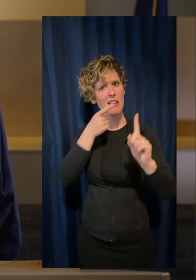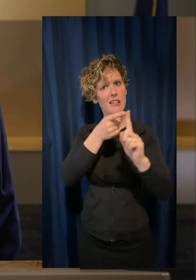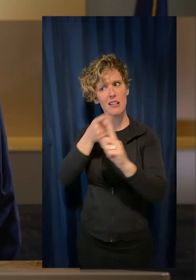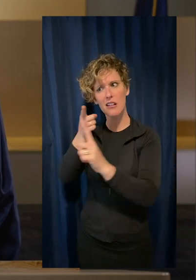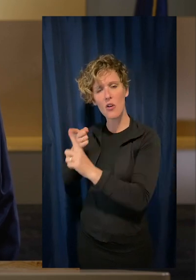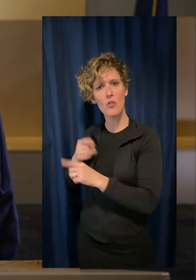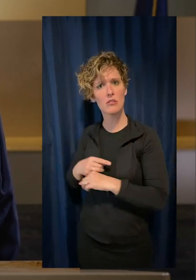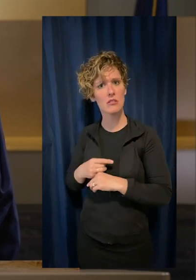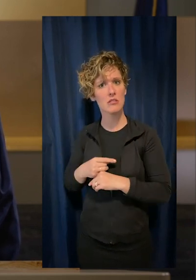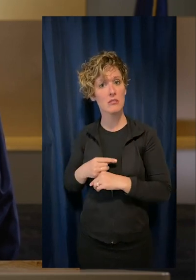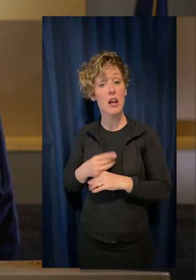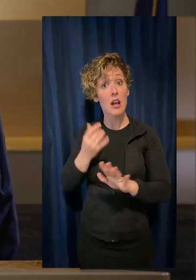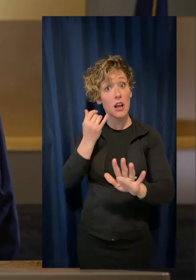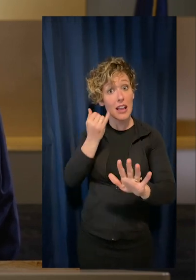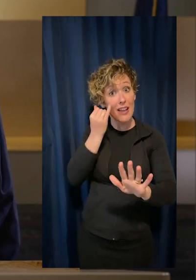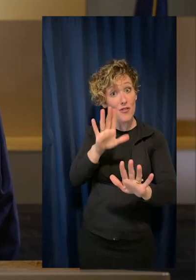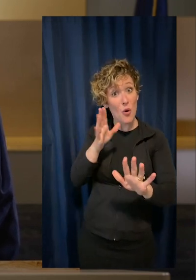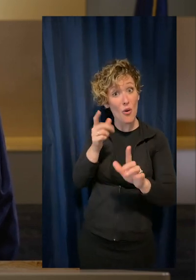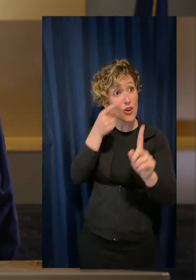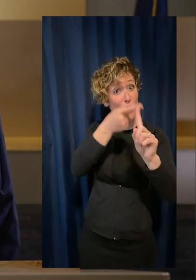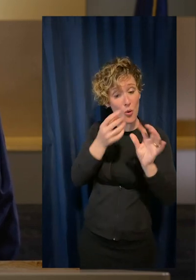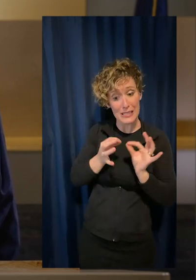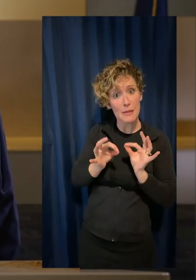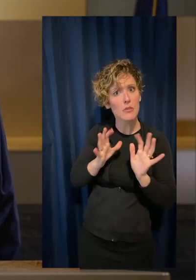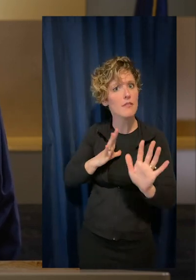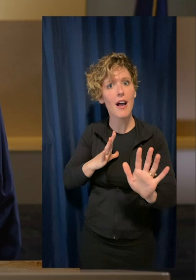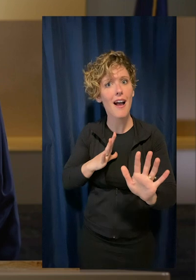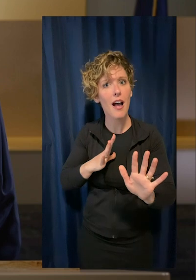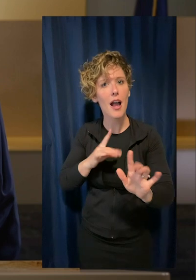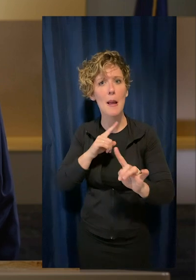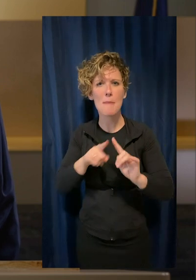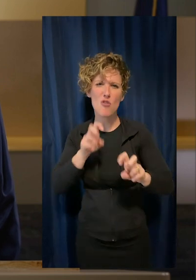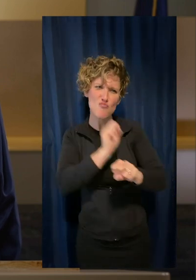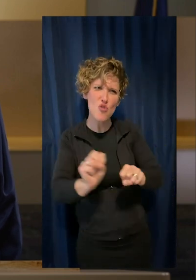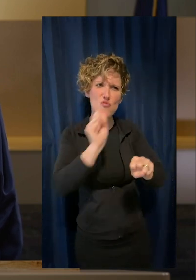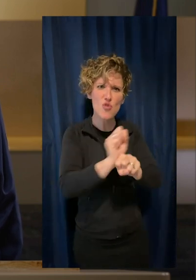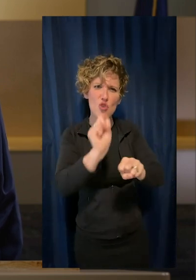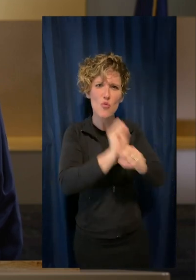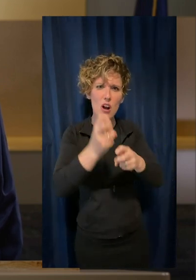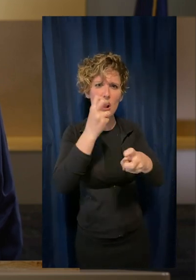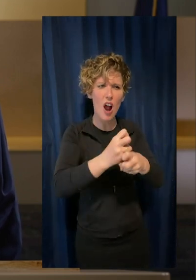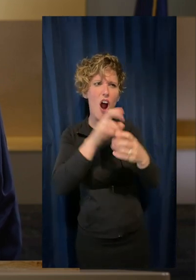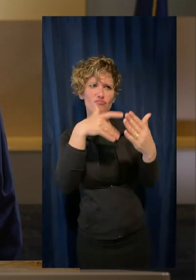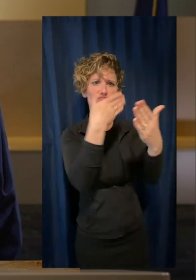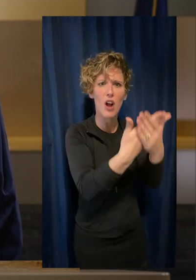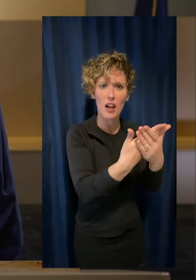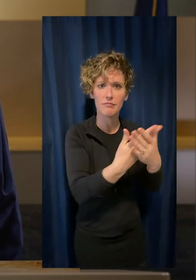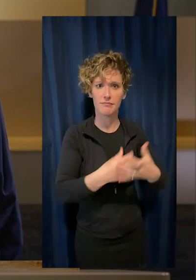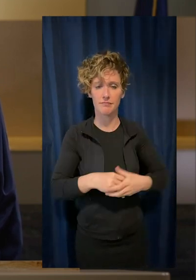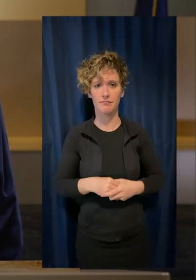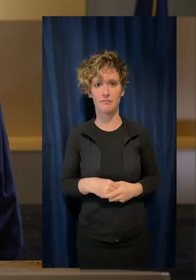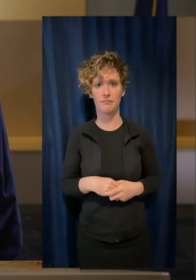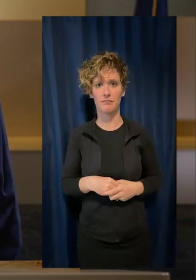to do something simple, you just have to pursue heart-wanted passions and go after your dreams. A dream is destined to